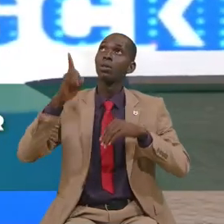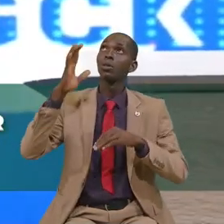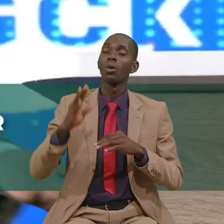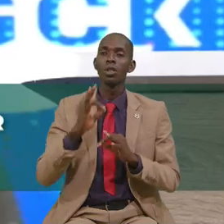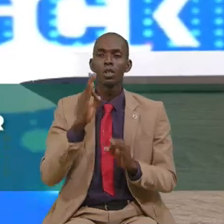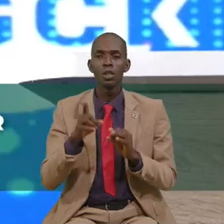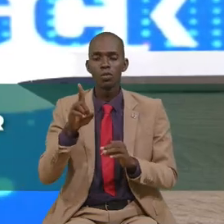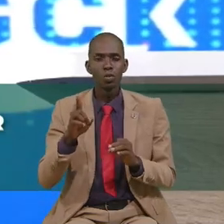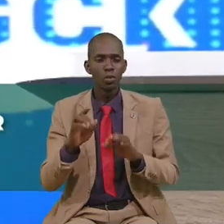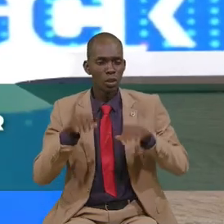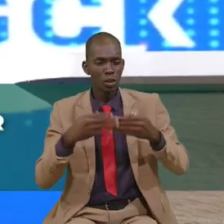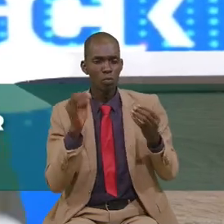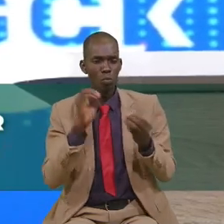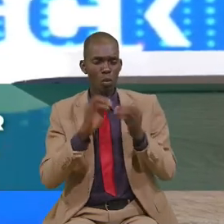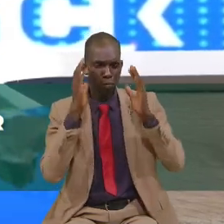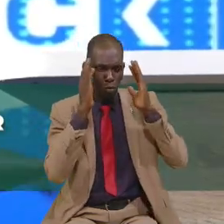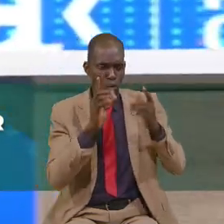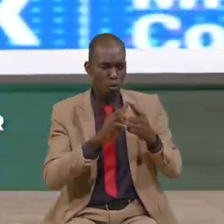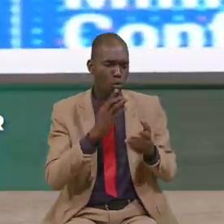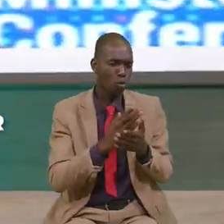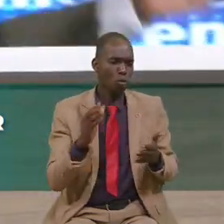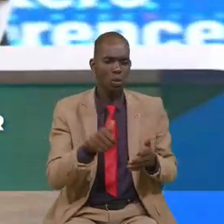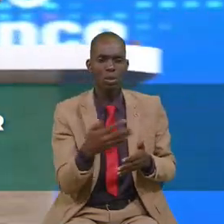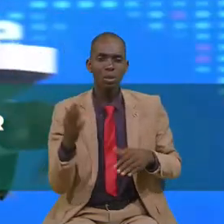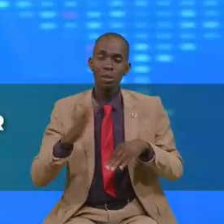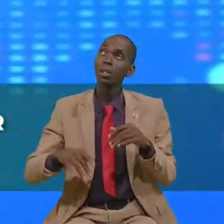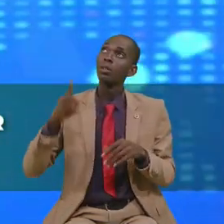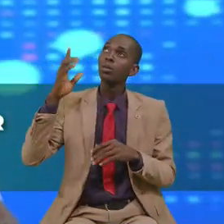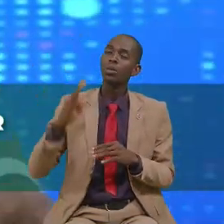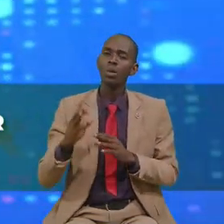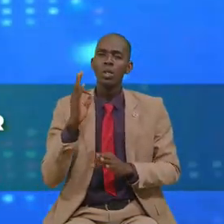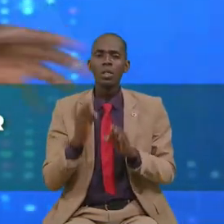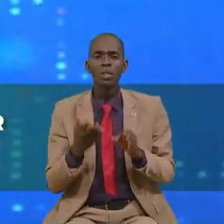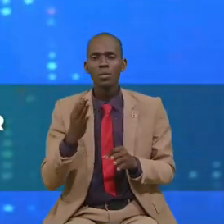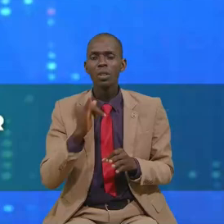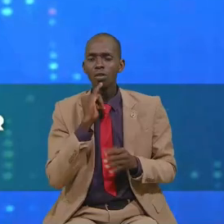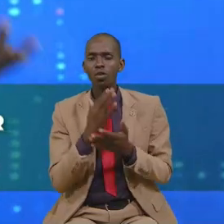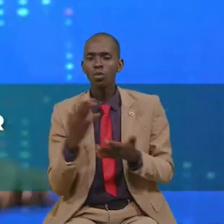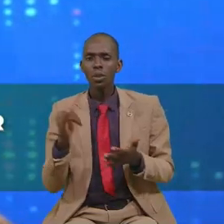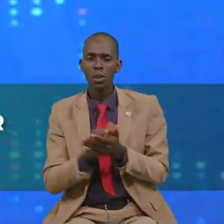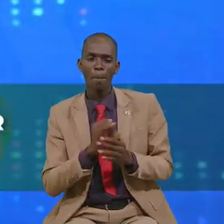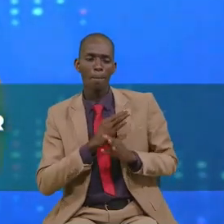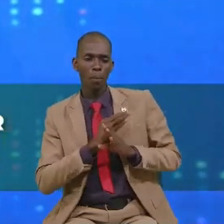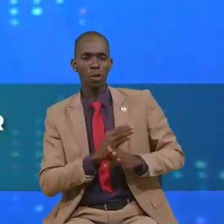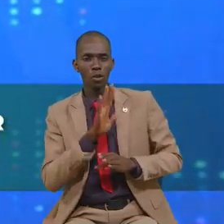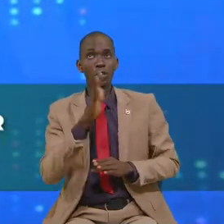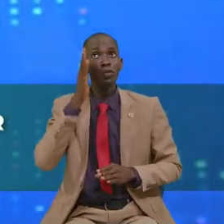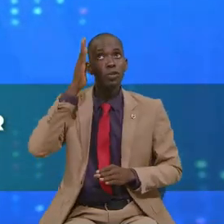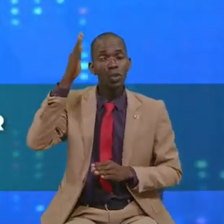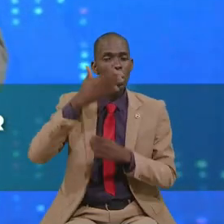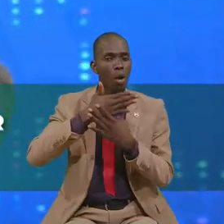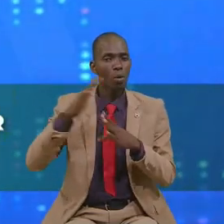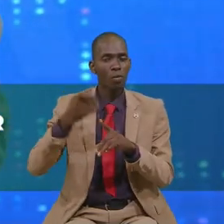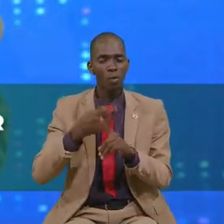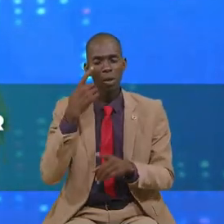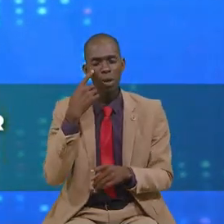your life, all your resources, when there's something that blocks the future away from your sight, what could you do?